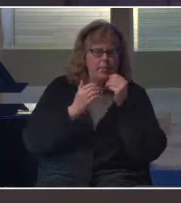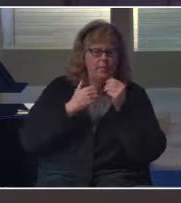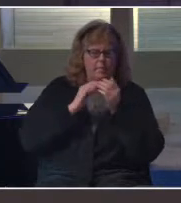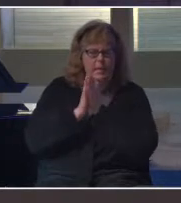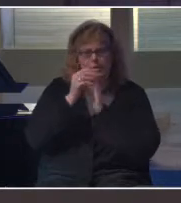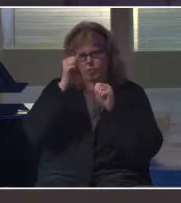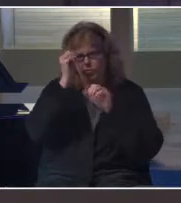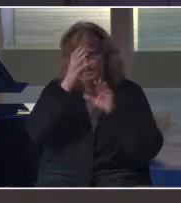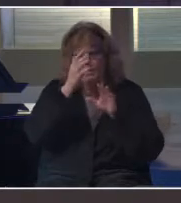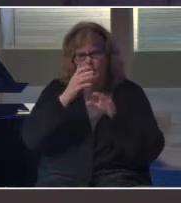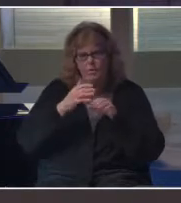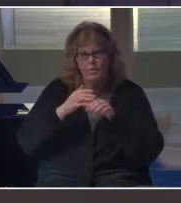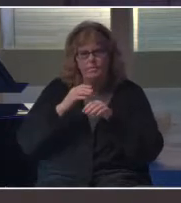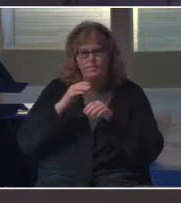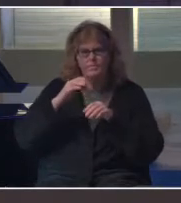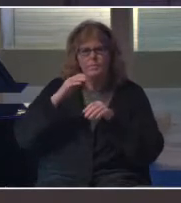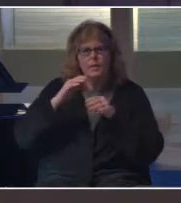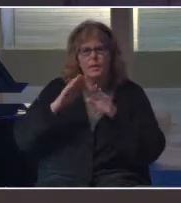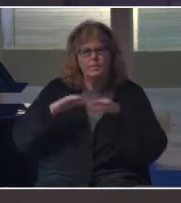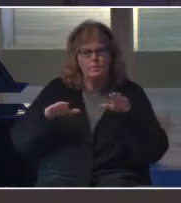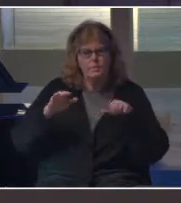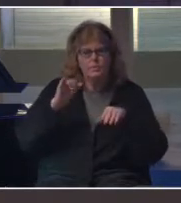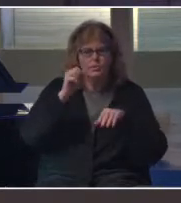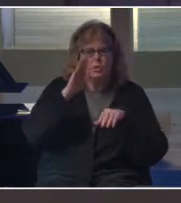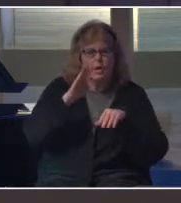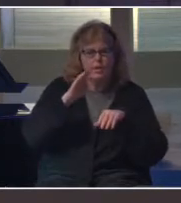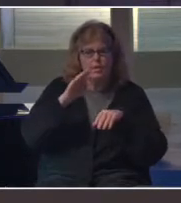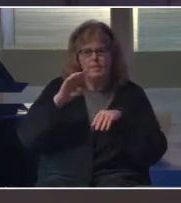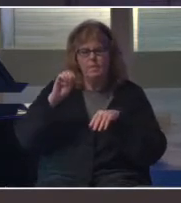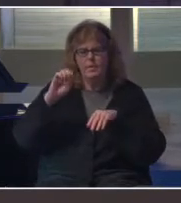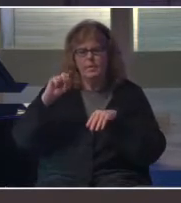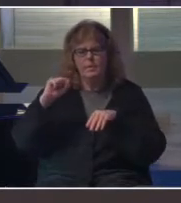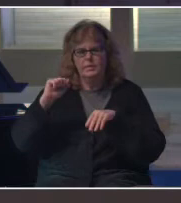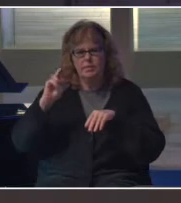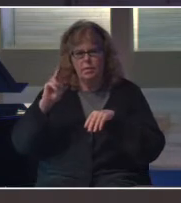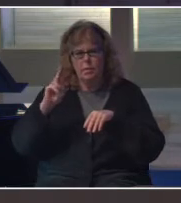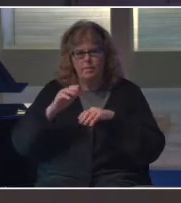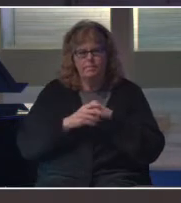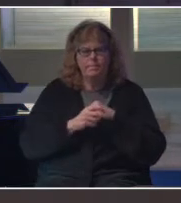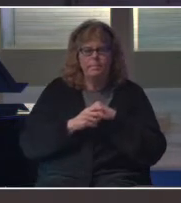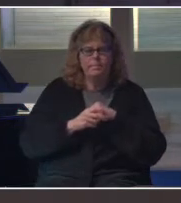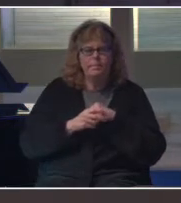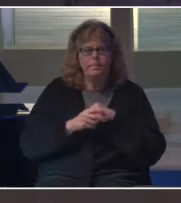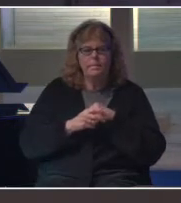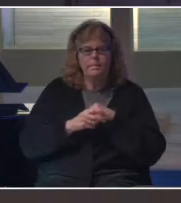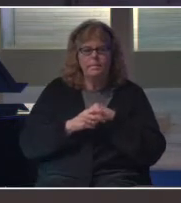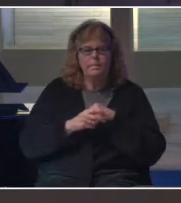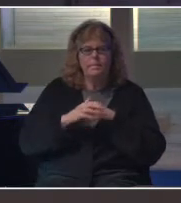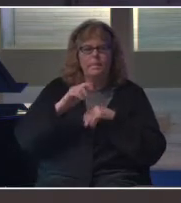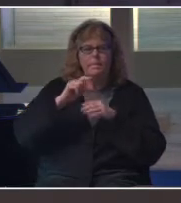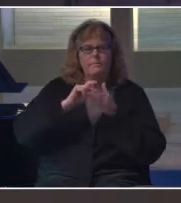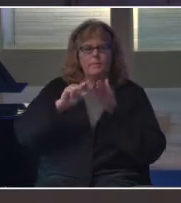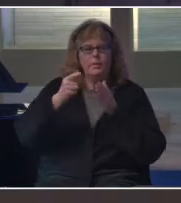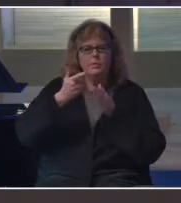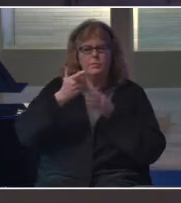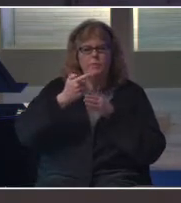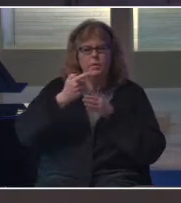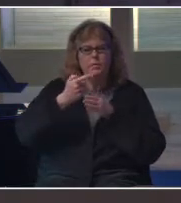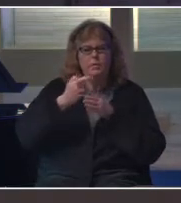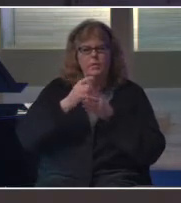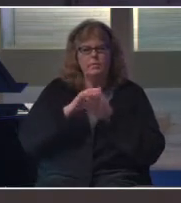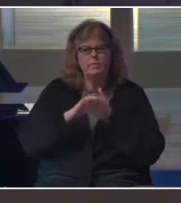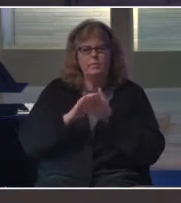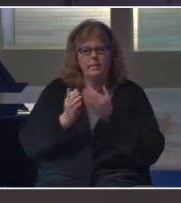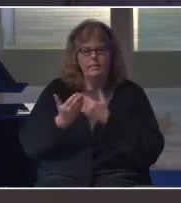grandfather, and those sons were Jacob and Esau. In verse 21 of our parsha